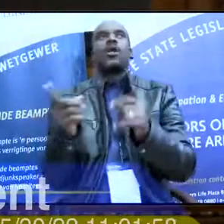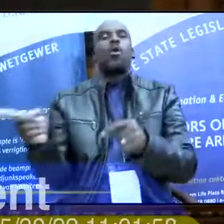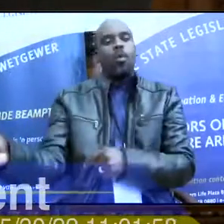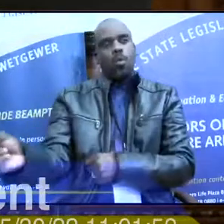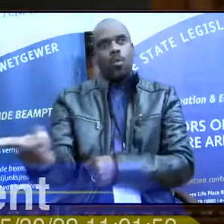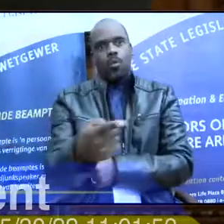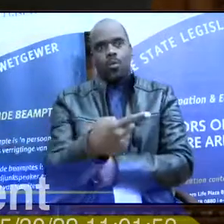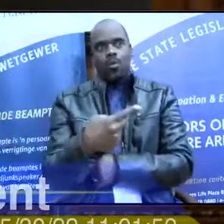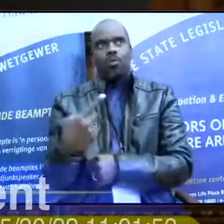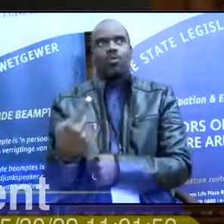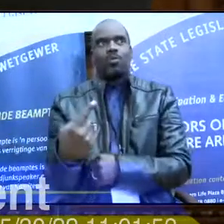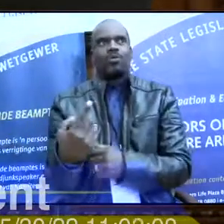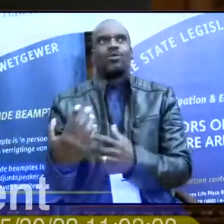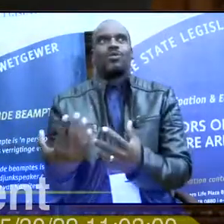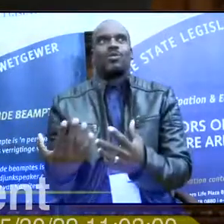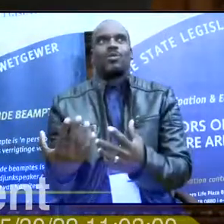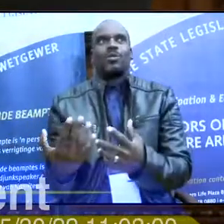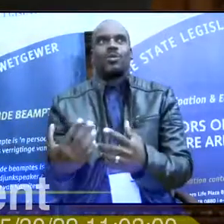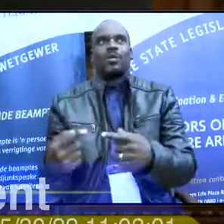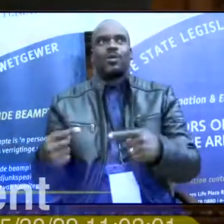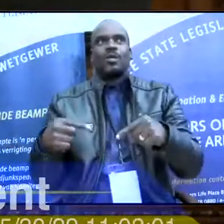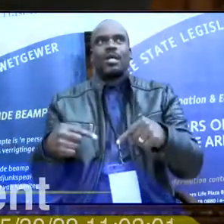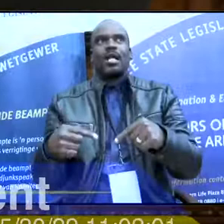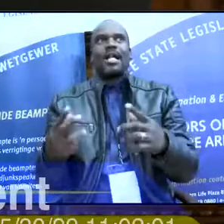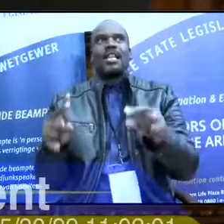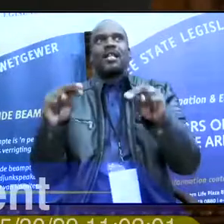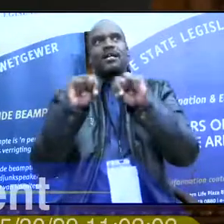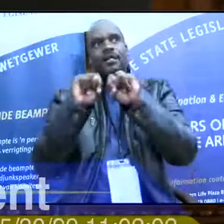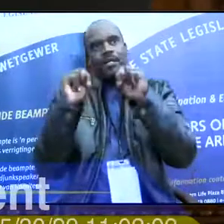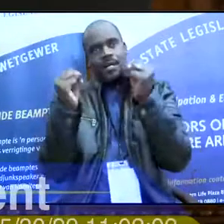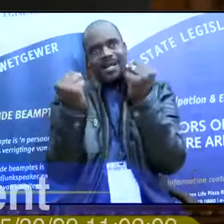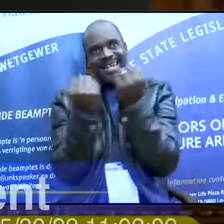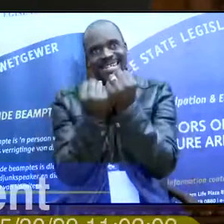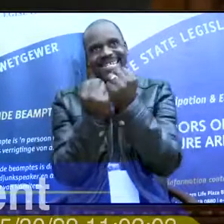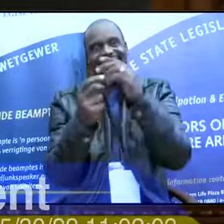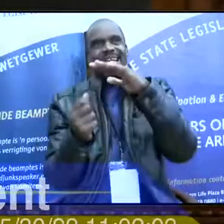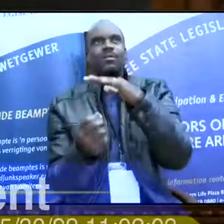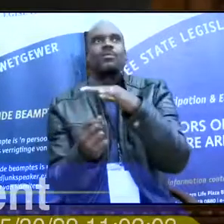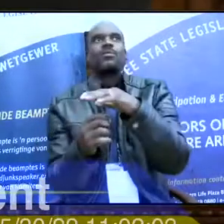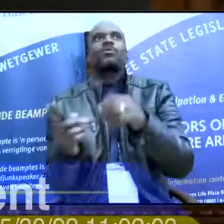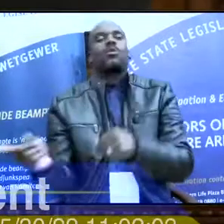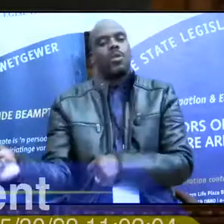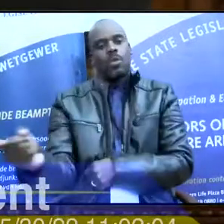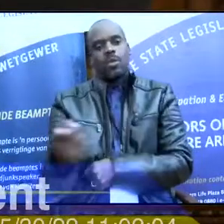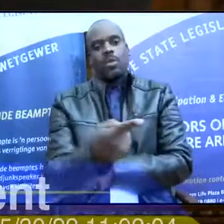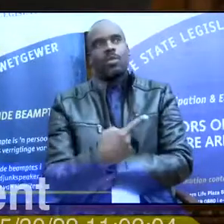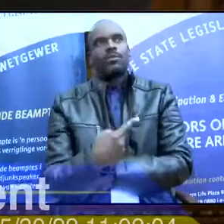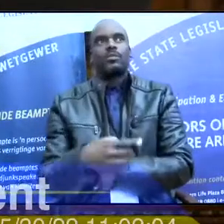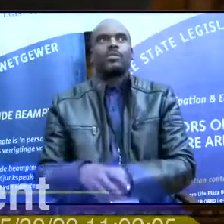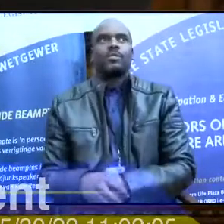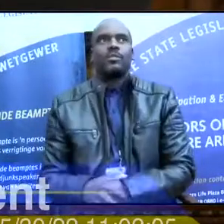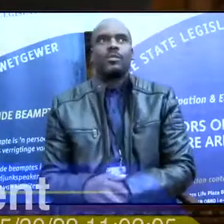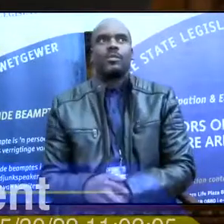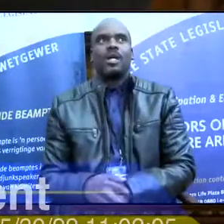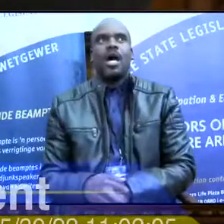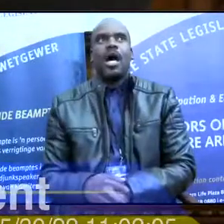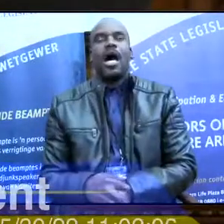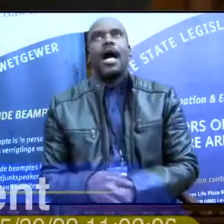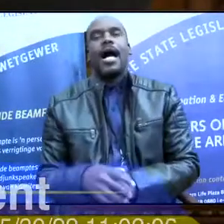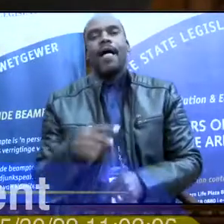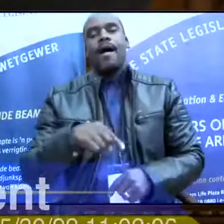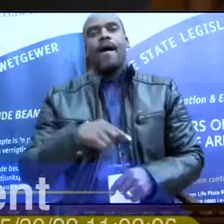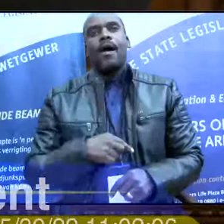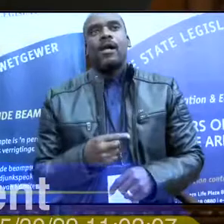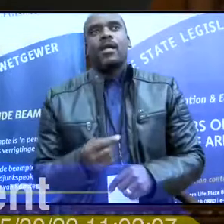those aspects that fall and filter in to national expenditure national revenue we're also looking at debt